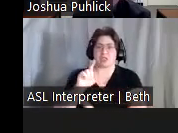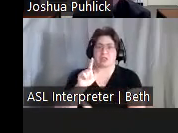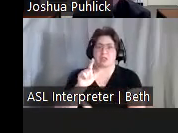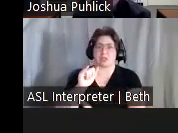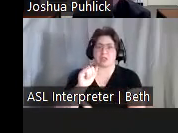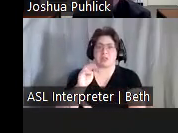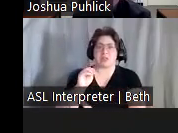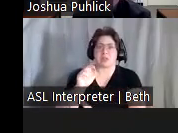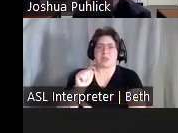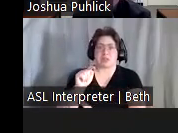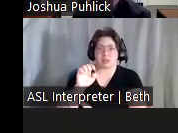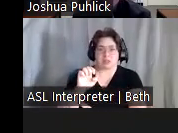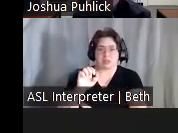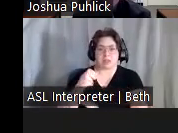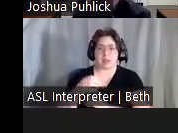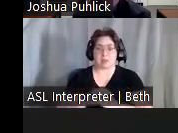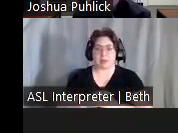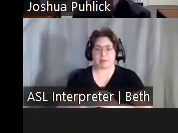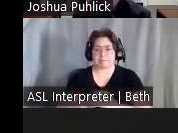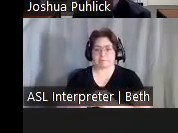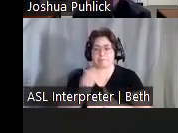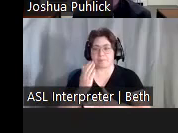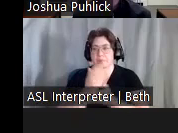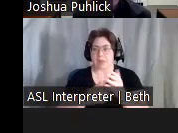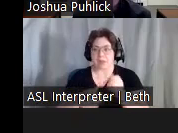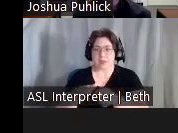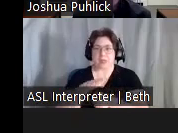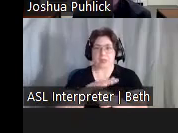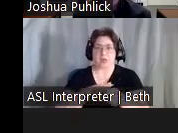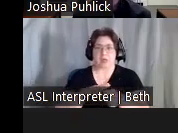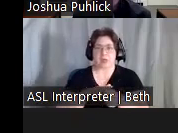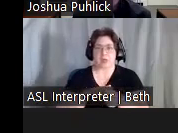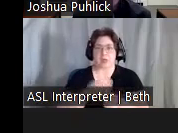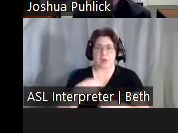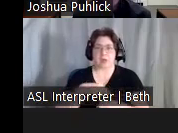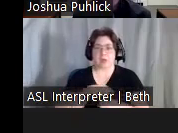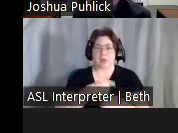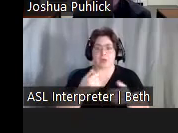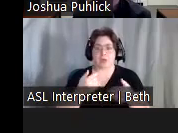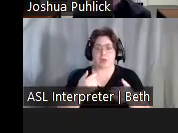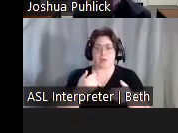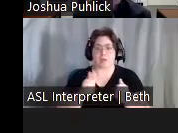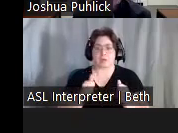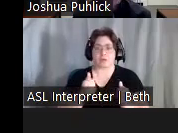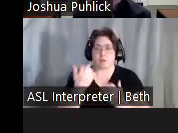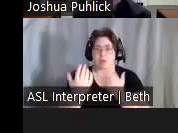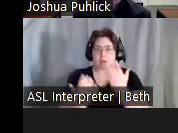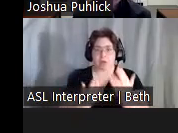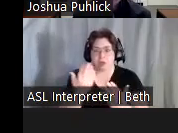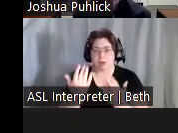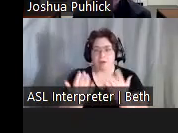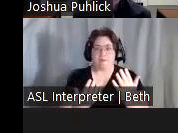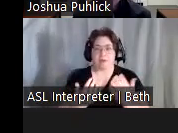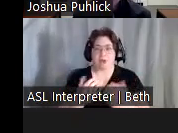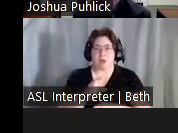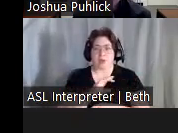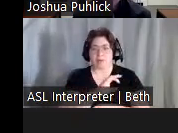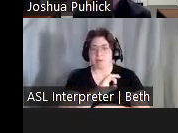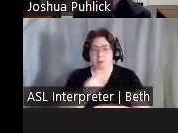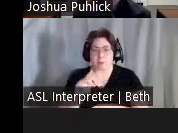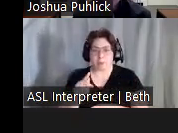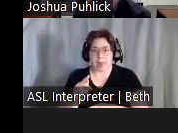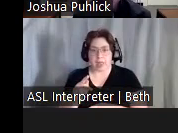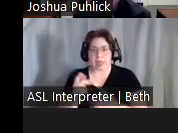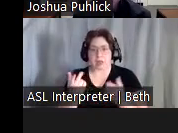In some areas where we have to try to get fire back in, mastication with